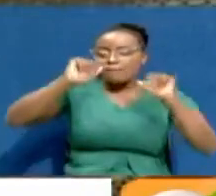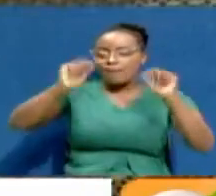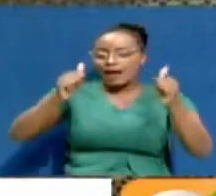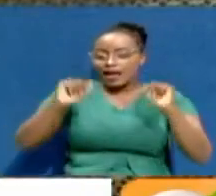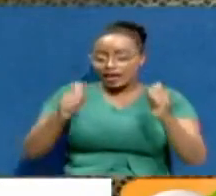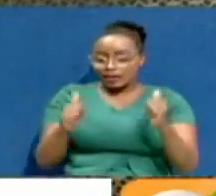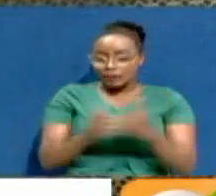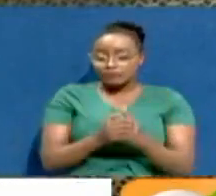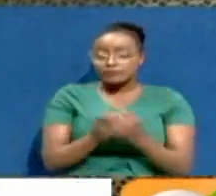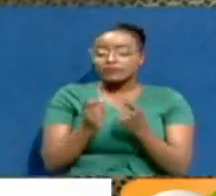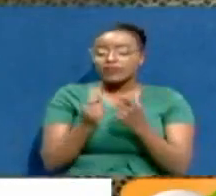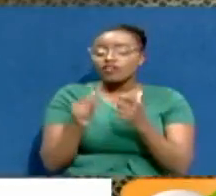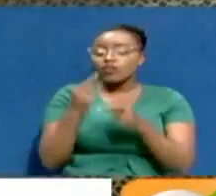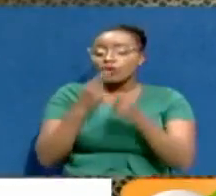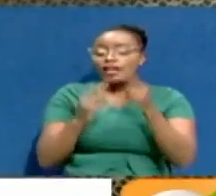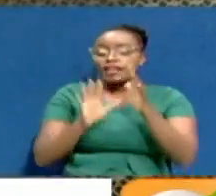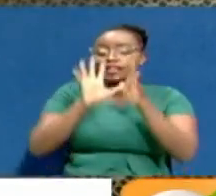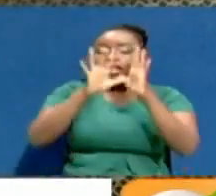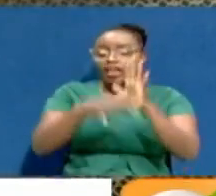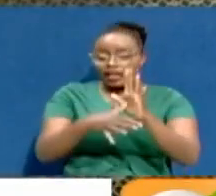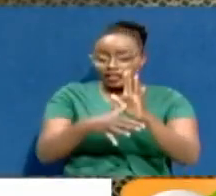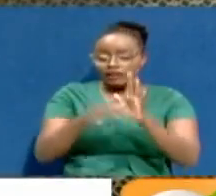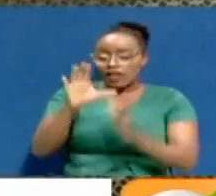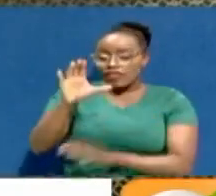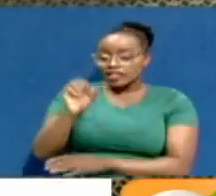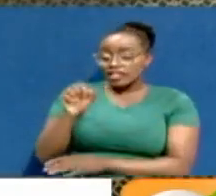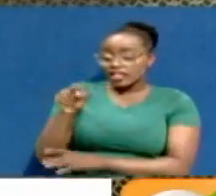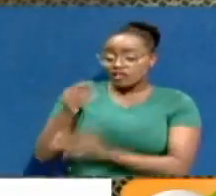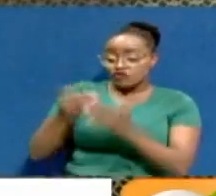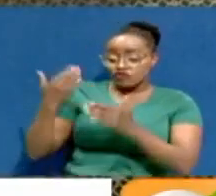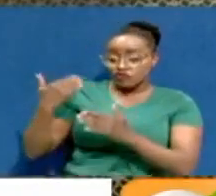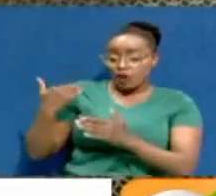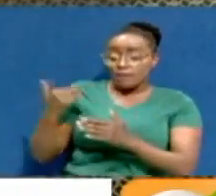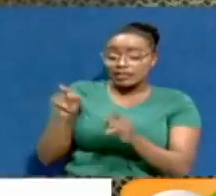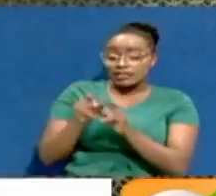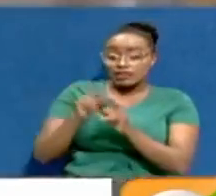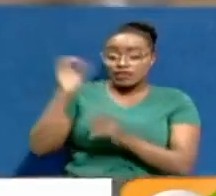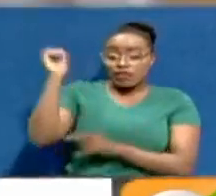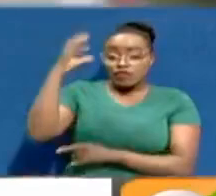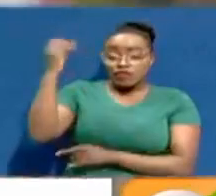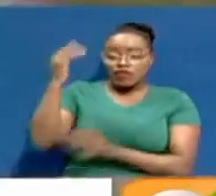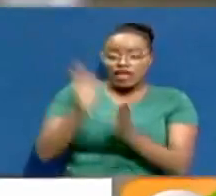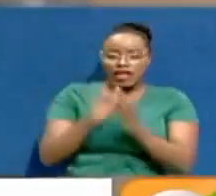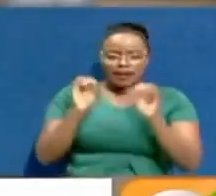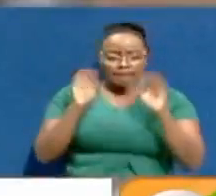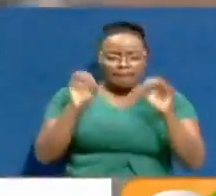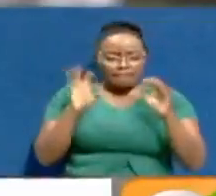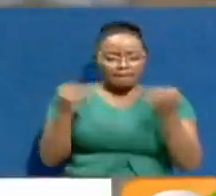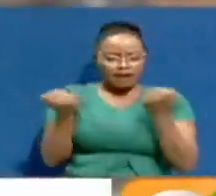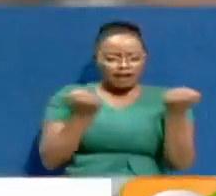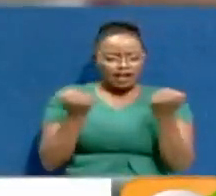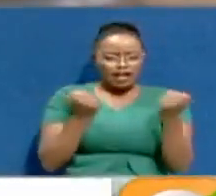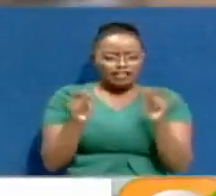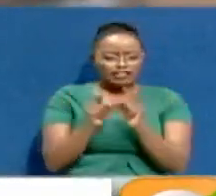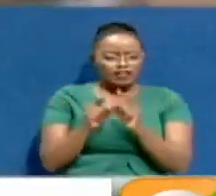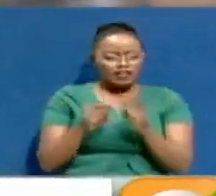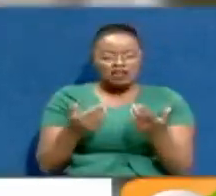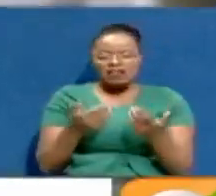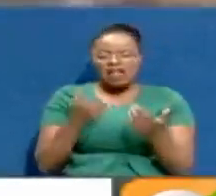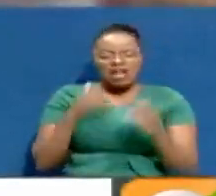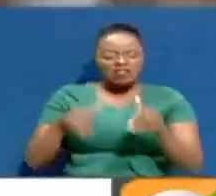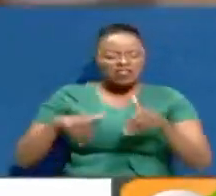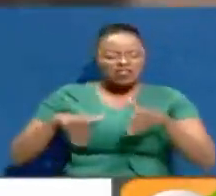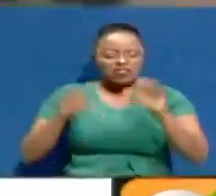however. Several years later, and the Nkaiseri directive on sirens and strobe lights appears cold